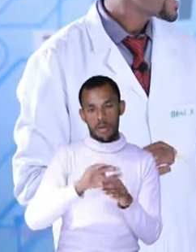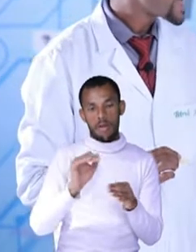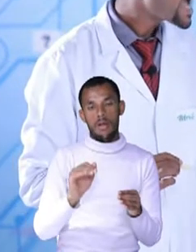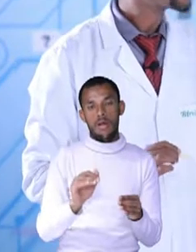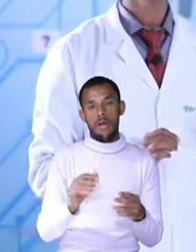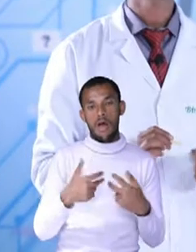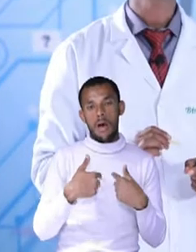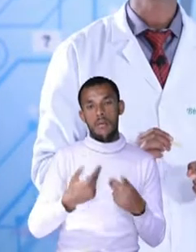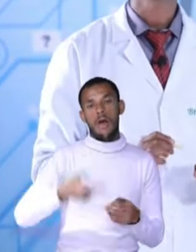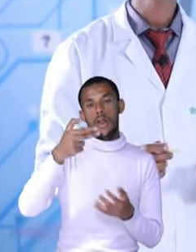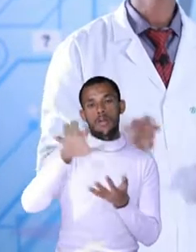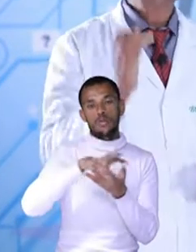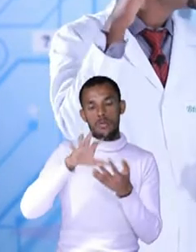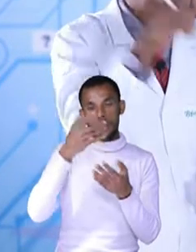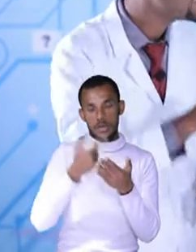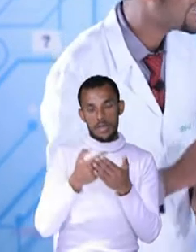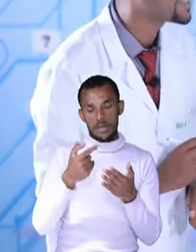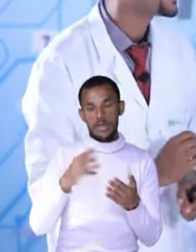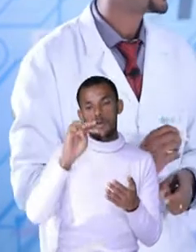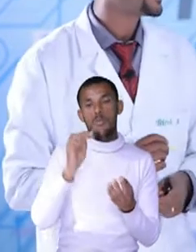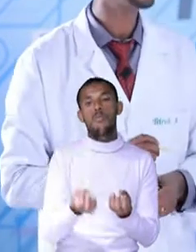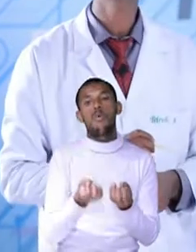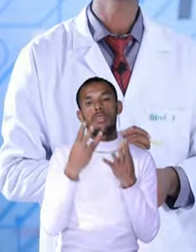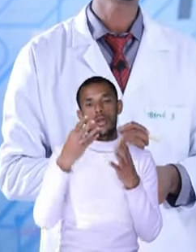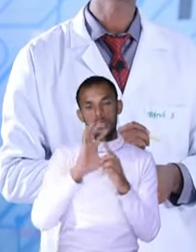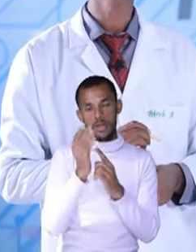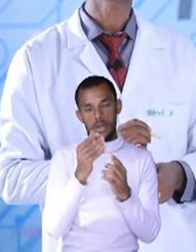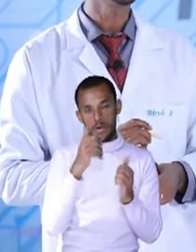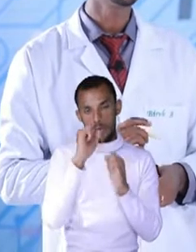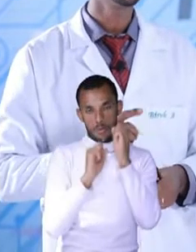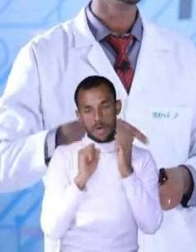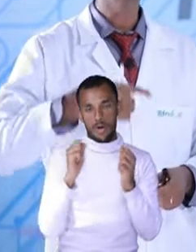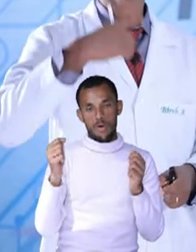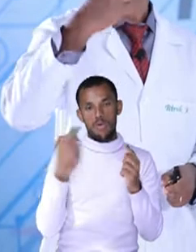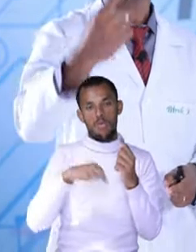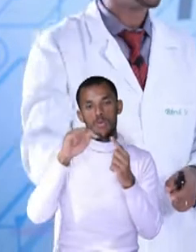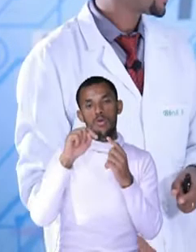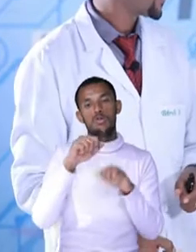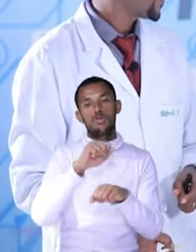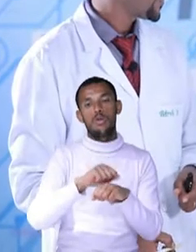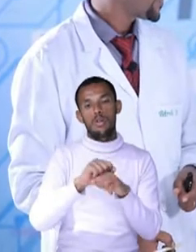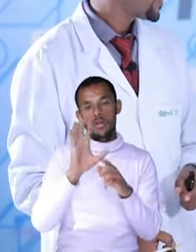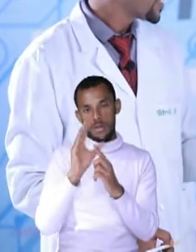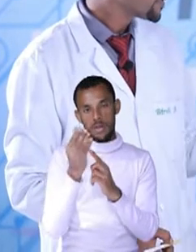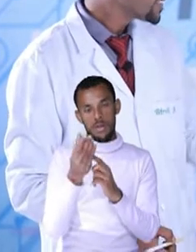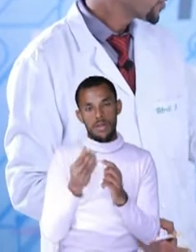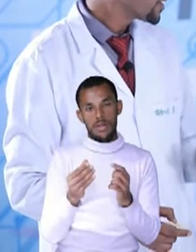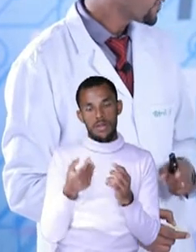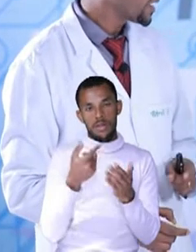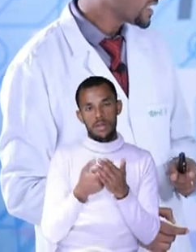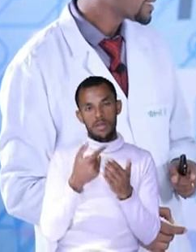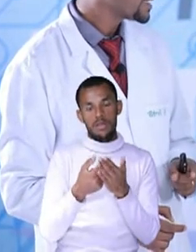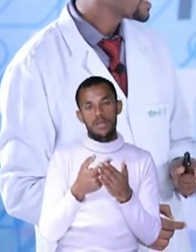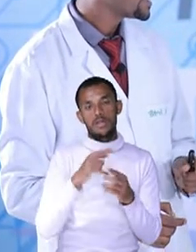have higher solubility in the molten states as compared to that of in the solid states. Therefore, this